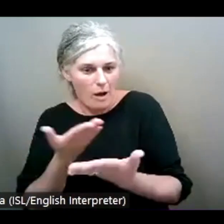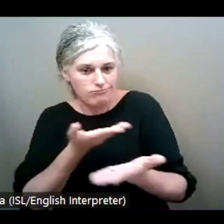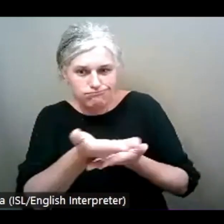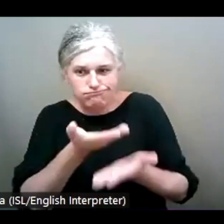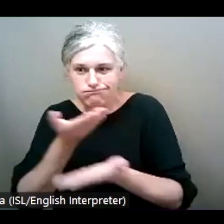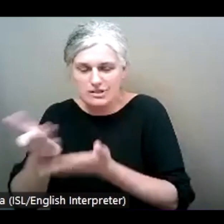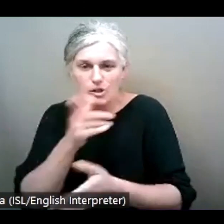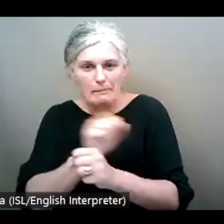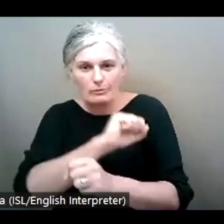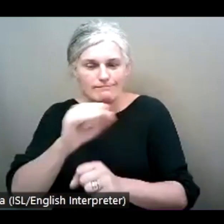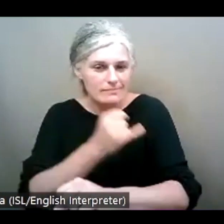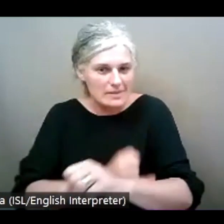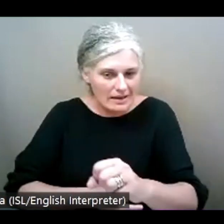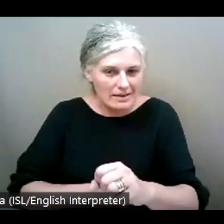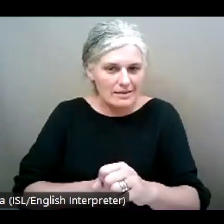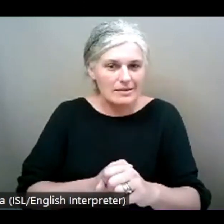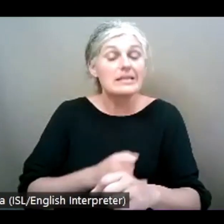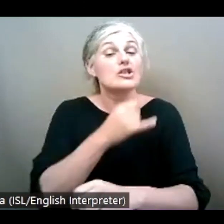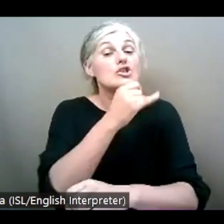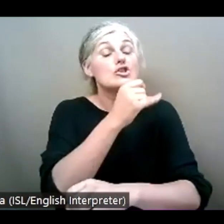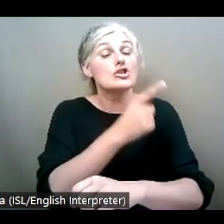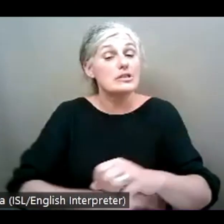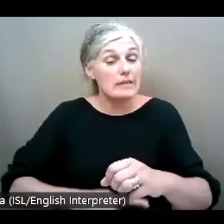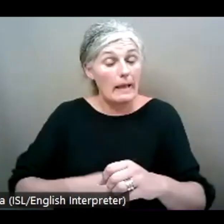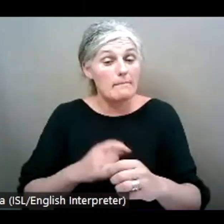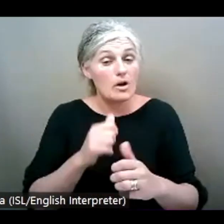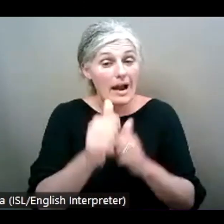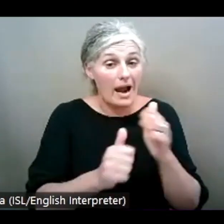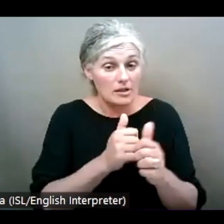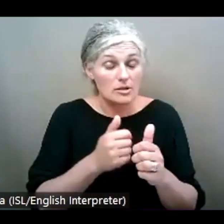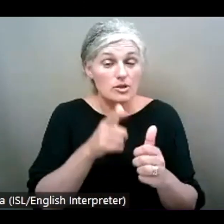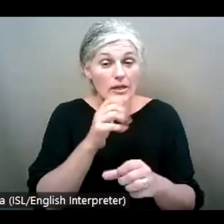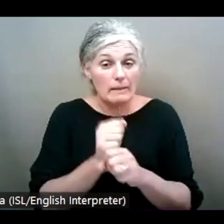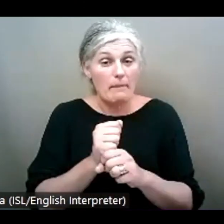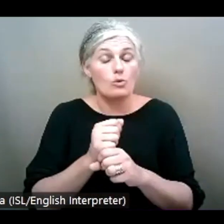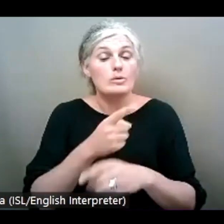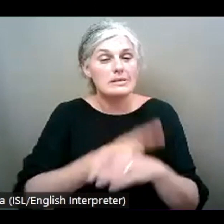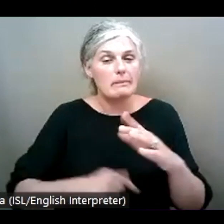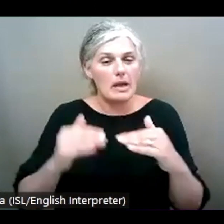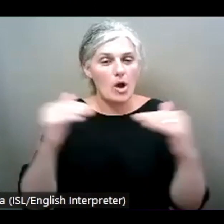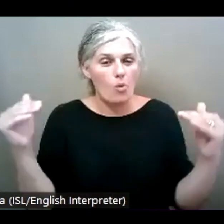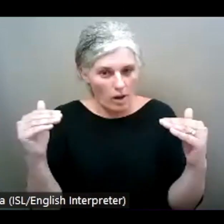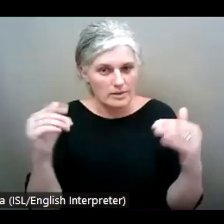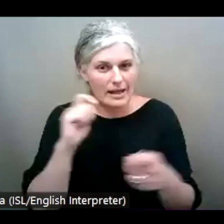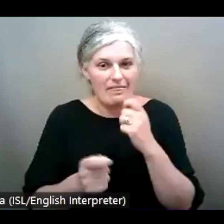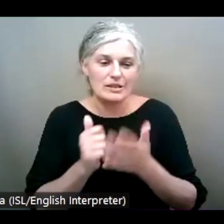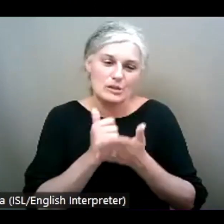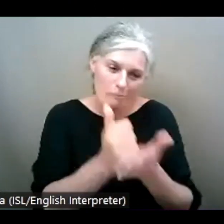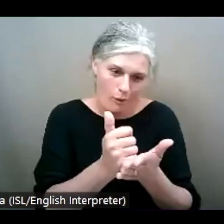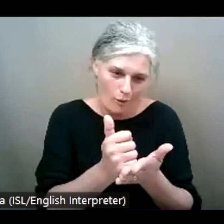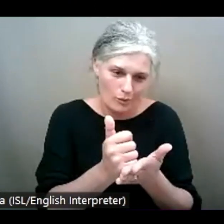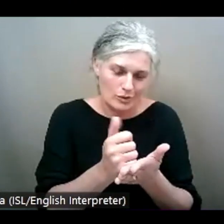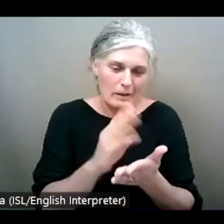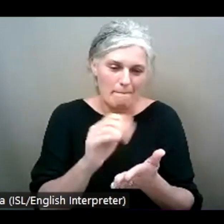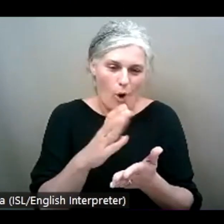impairment, the disabled actors who've gone through disability quality training, and again also with the support of Paula, is that